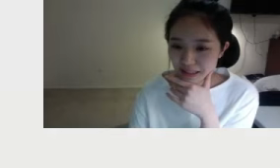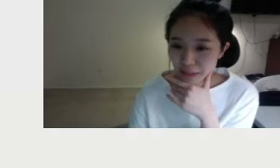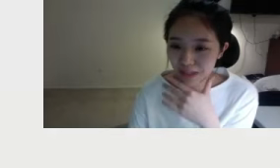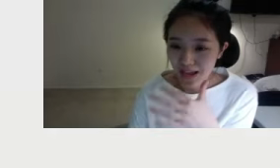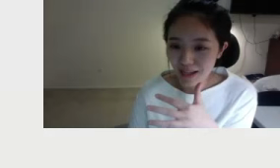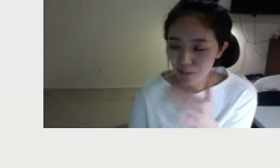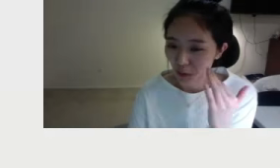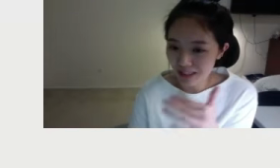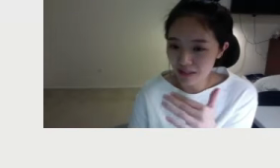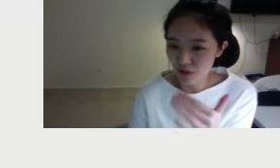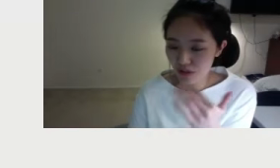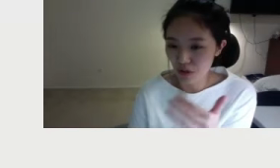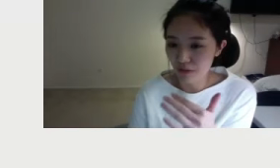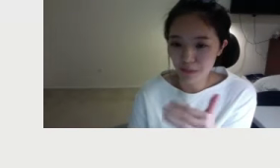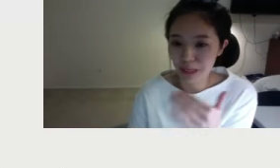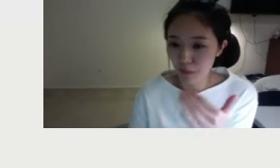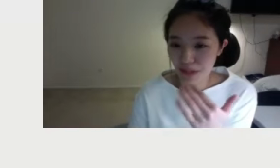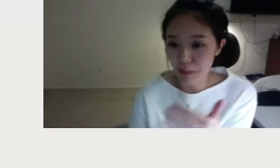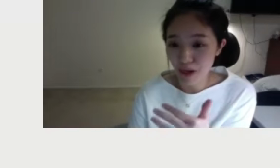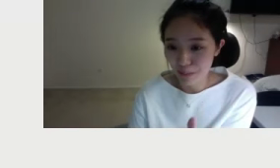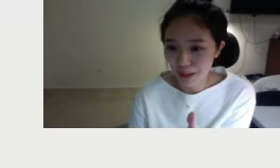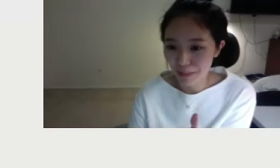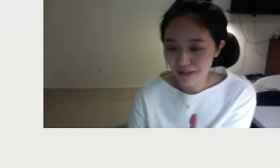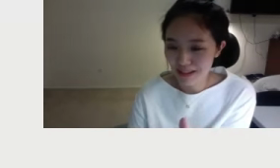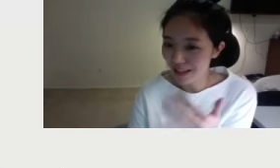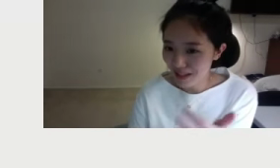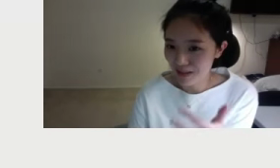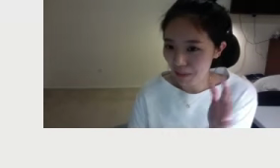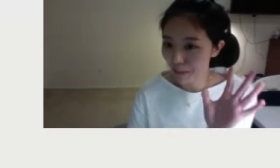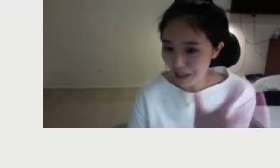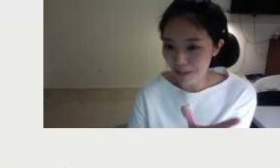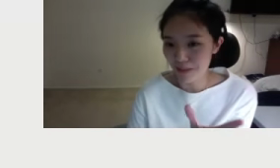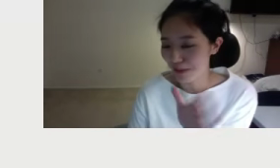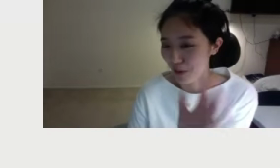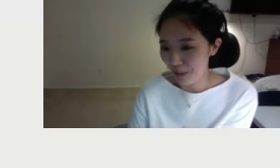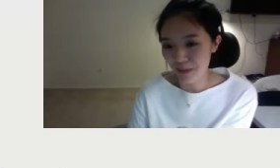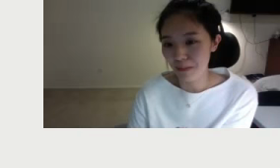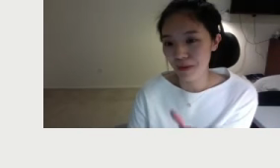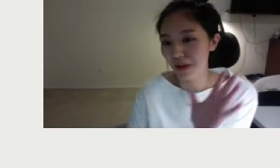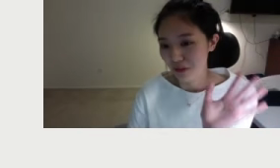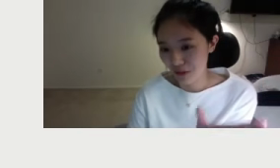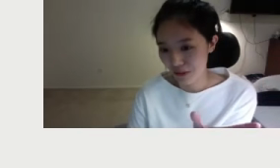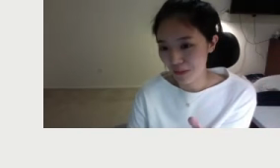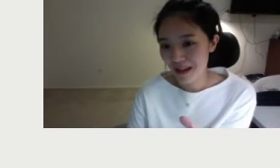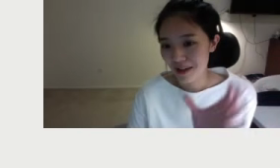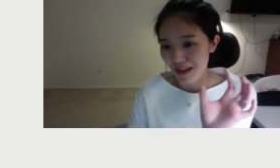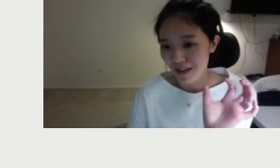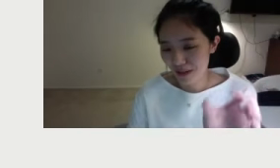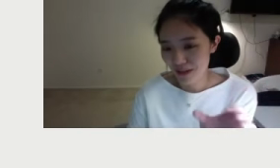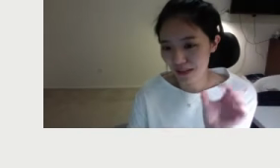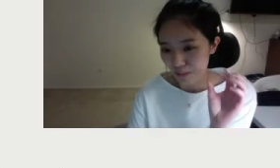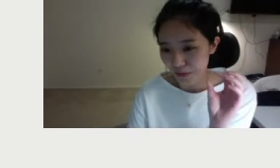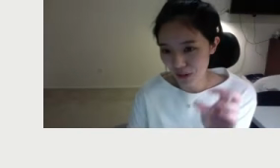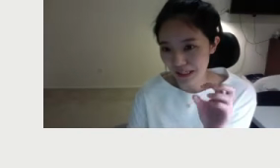question, like we wanted to start from like really bottom up, like so many people assume